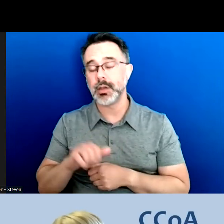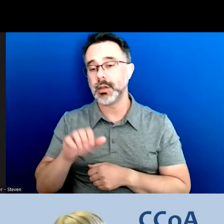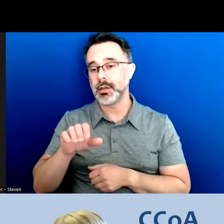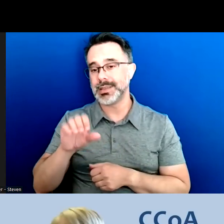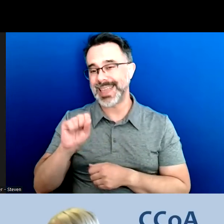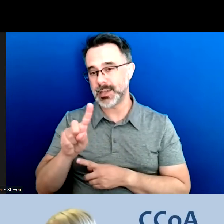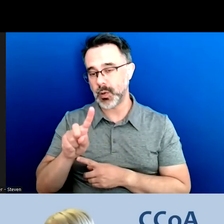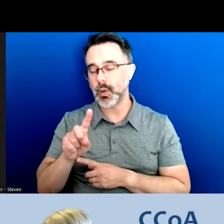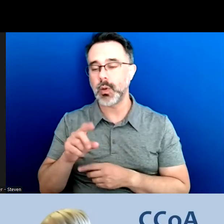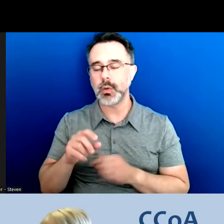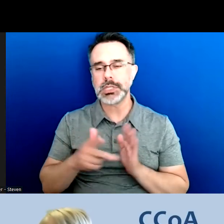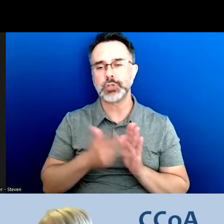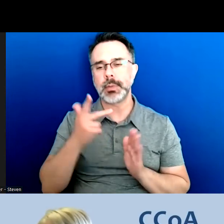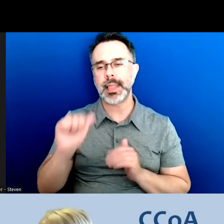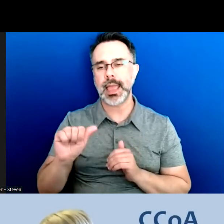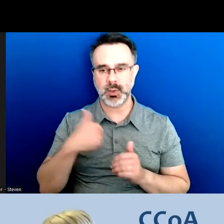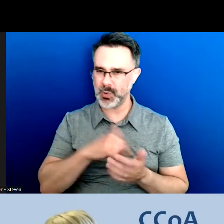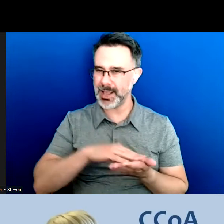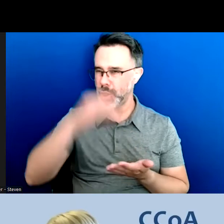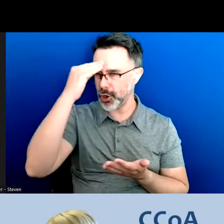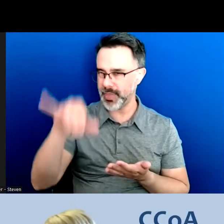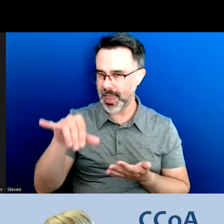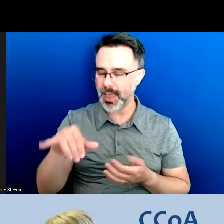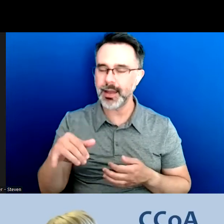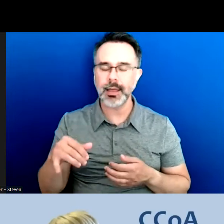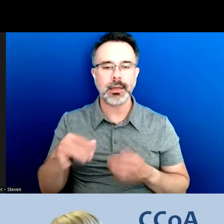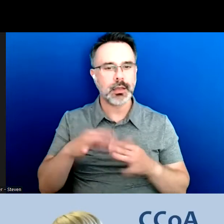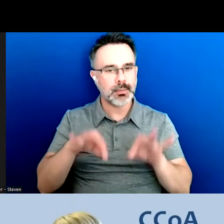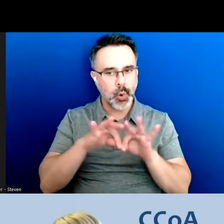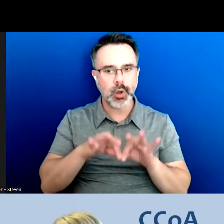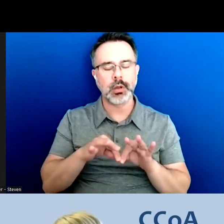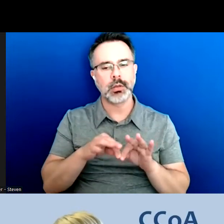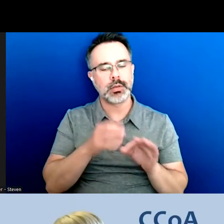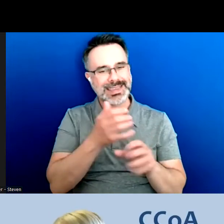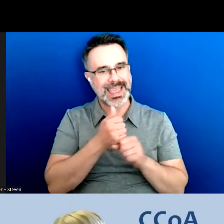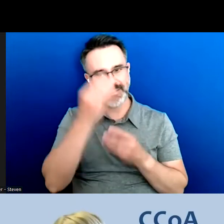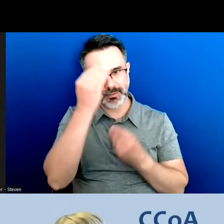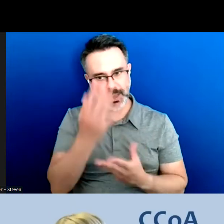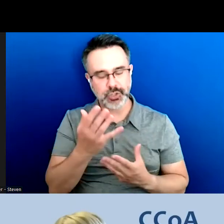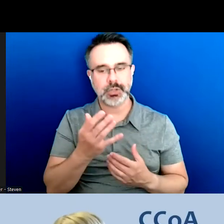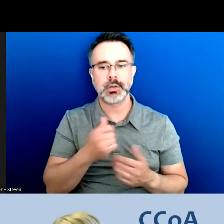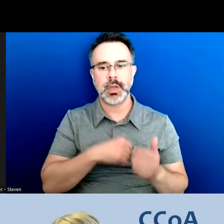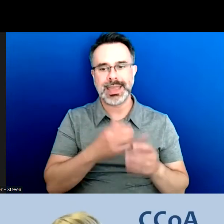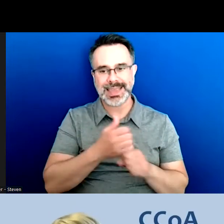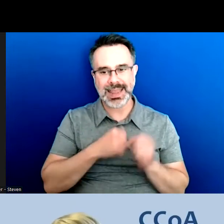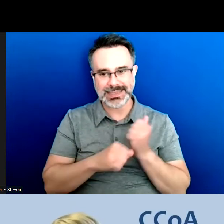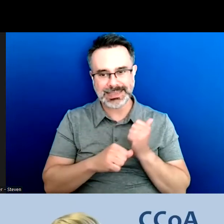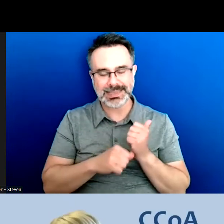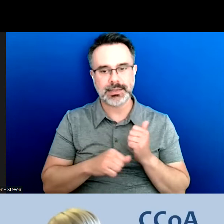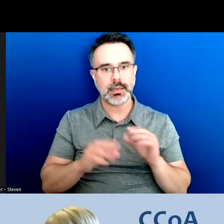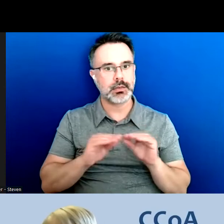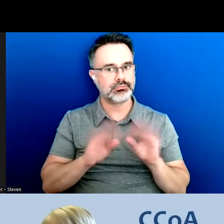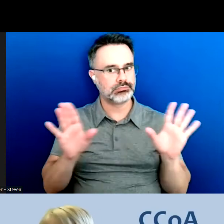many years, we learned that. We learned how important it was to have information and assistance readily and clearly